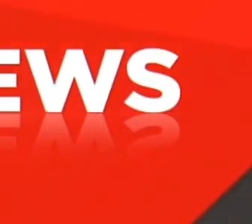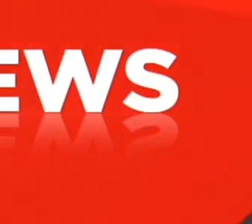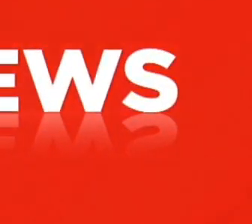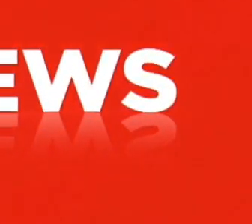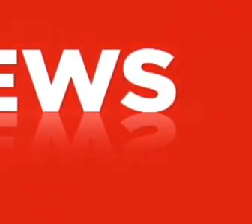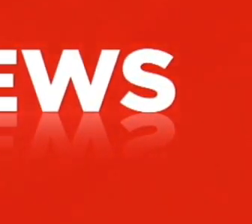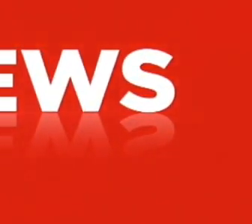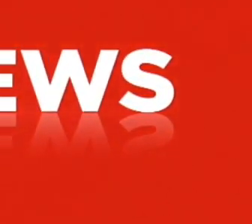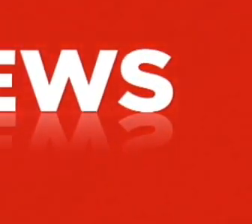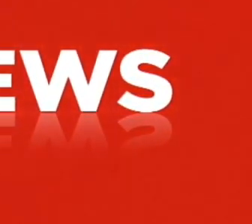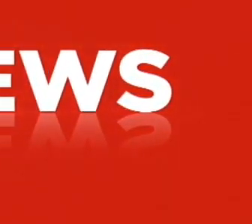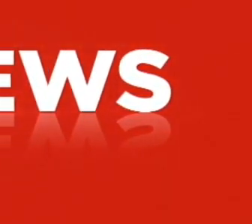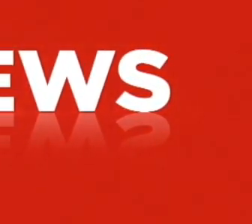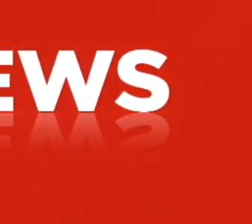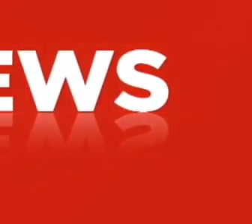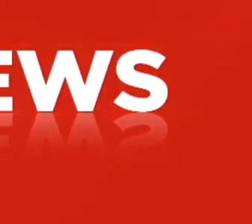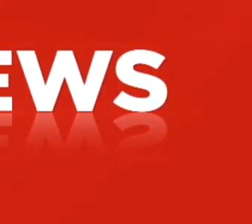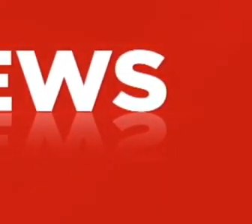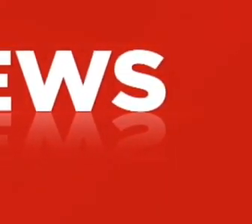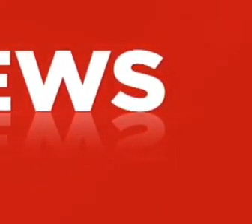This is breaking news.